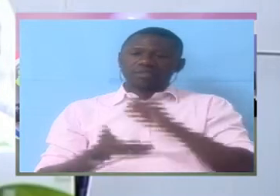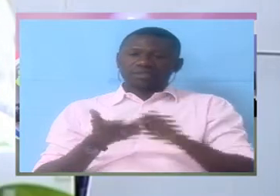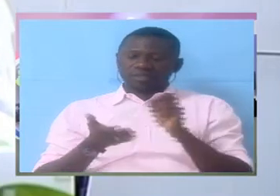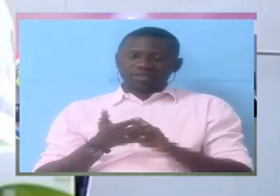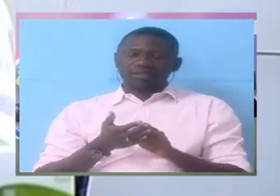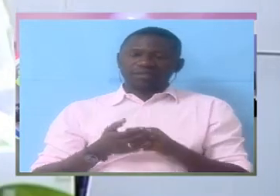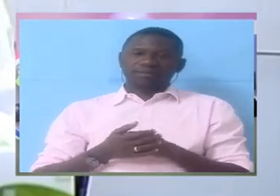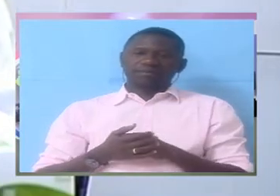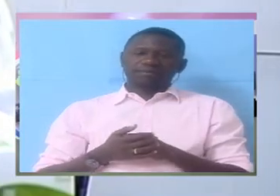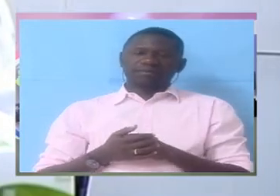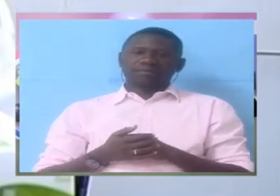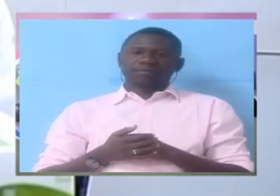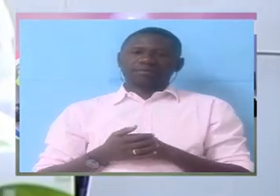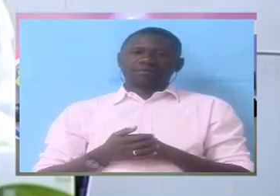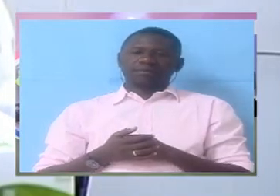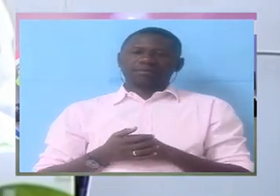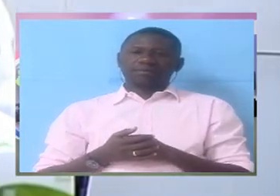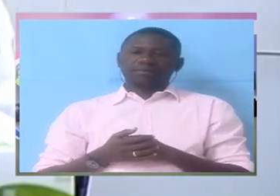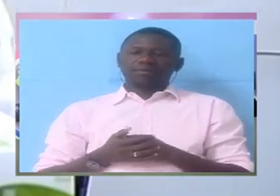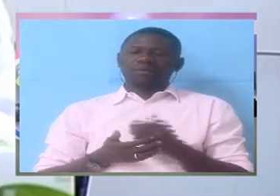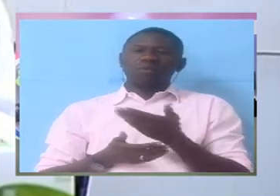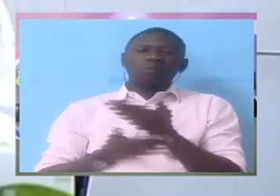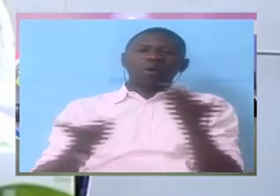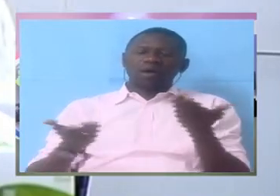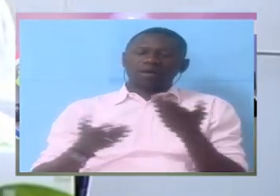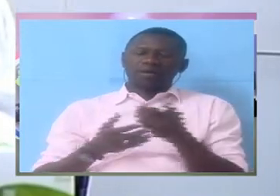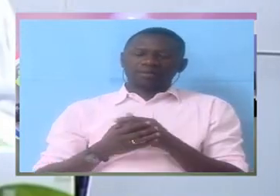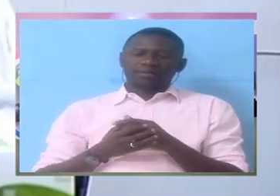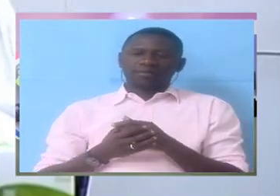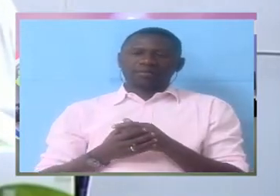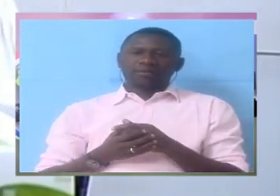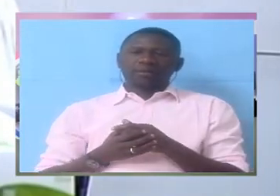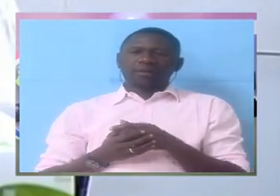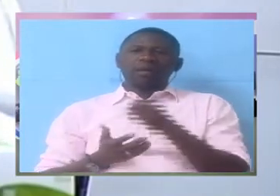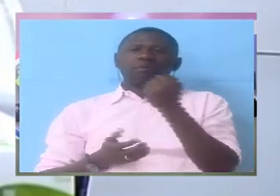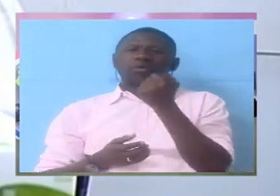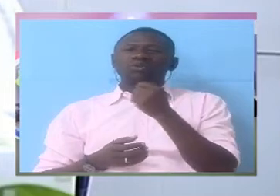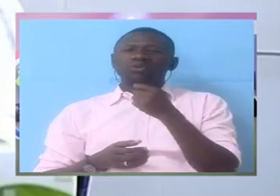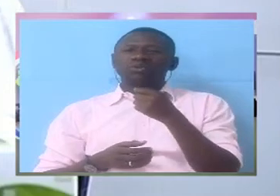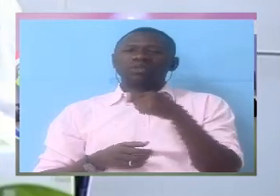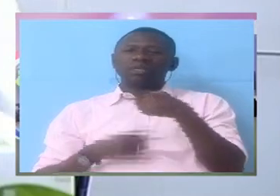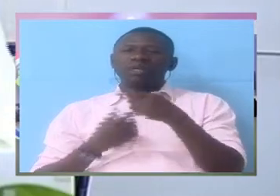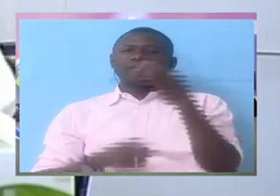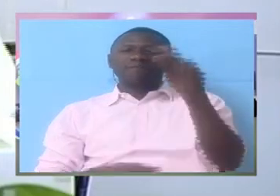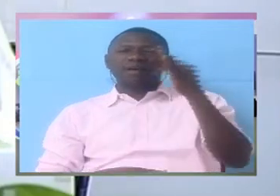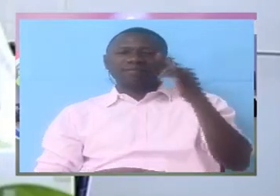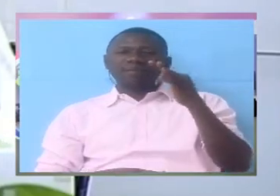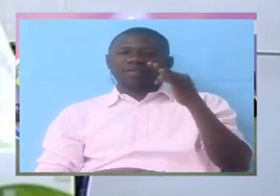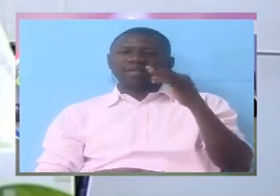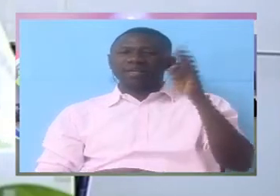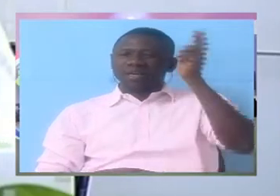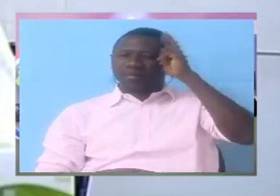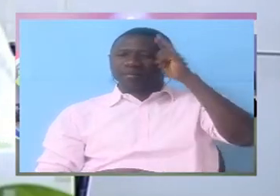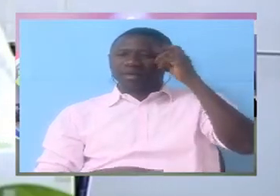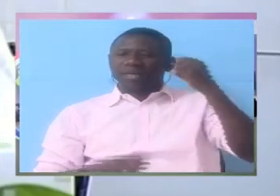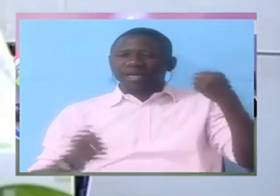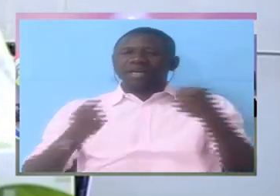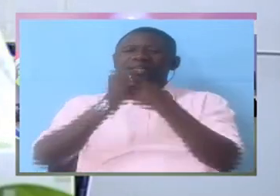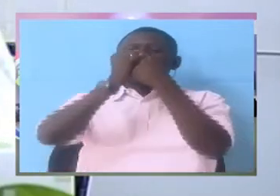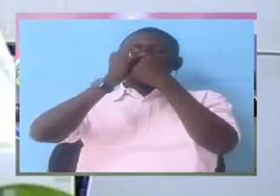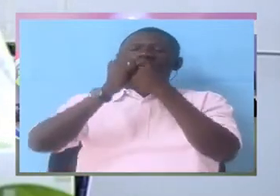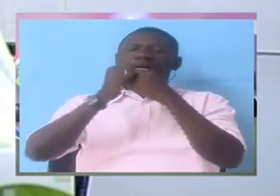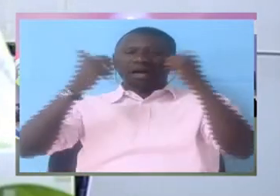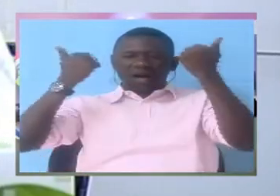1996. October. Where, you know, the Farafeni attack came 3 days to my travel to take over my place. Farafeni boy